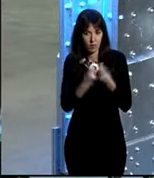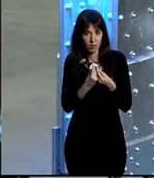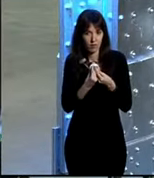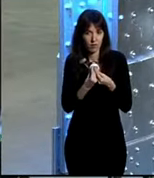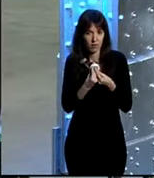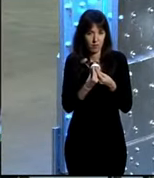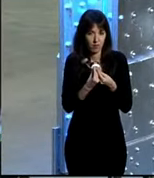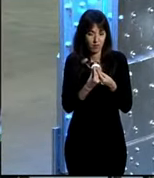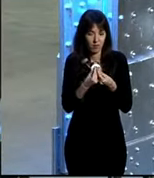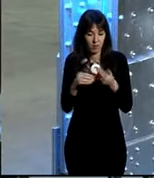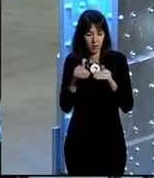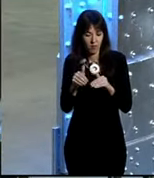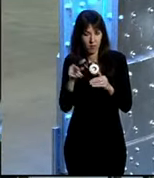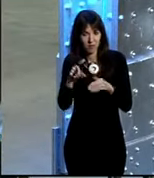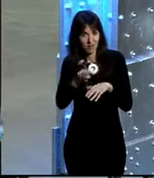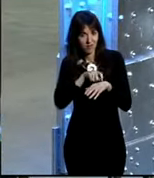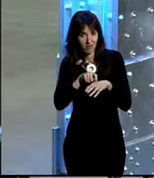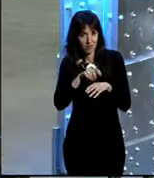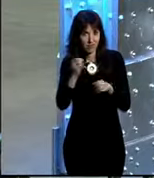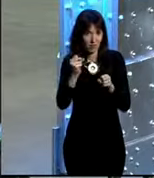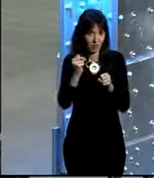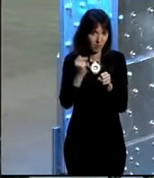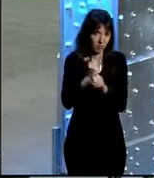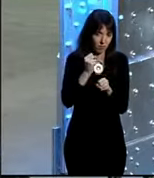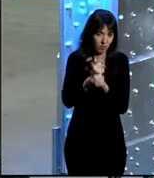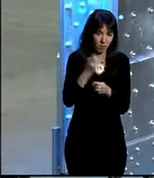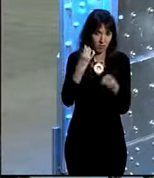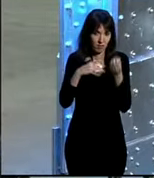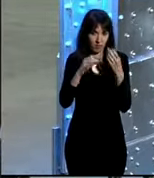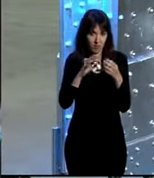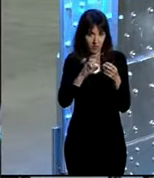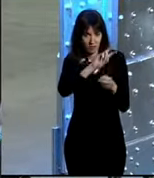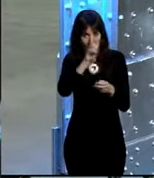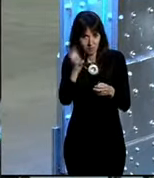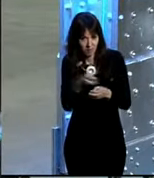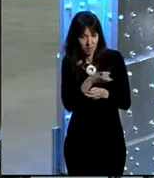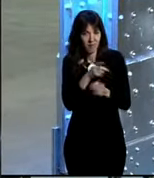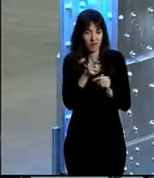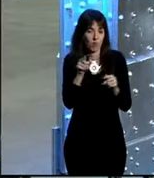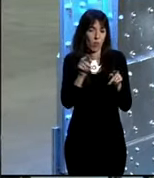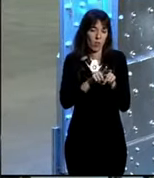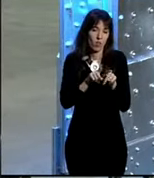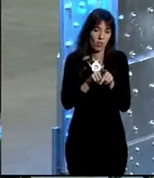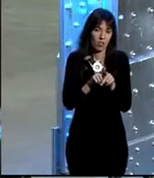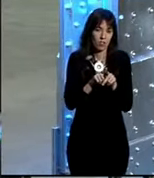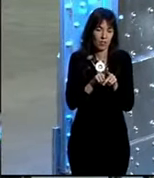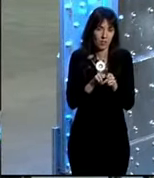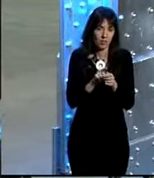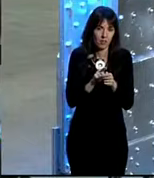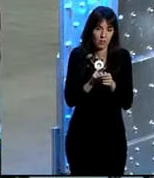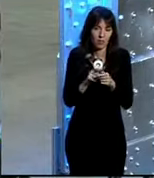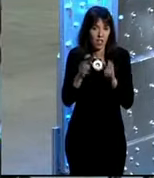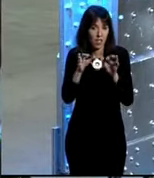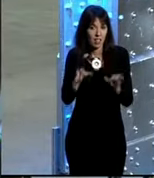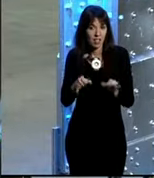There are different elements hand in hand with these activities, and they are a